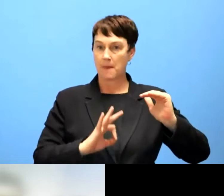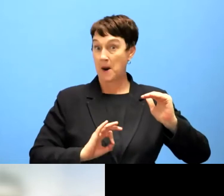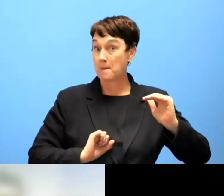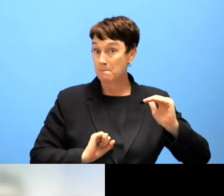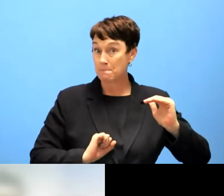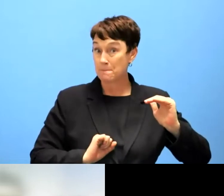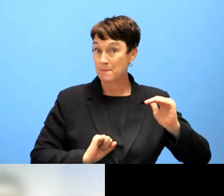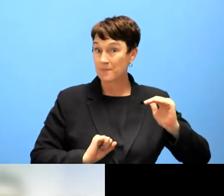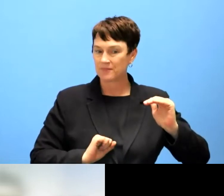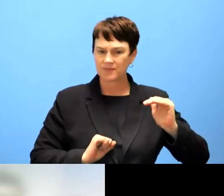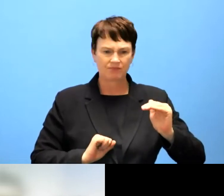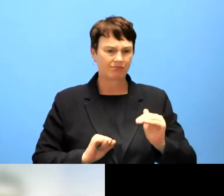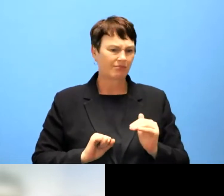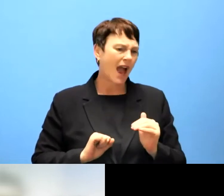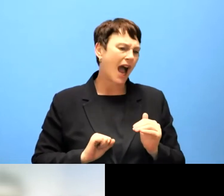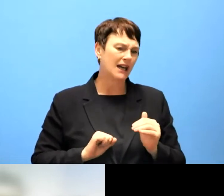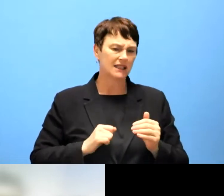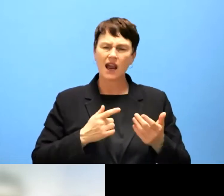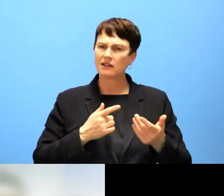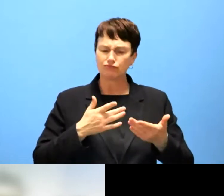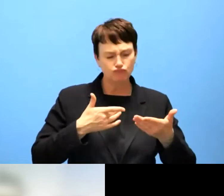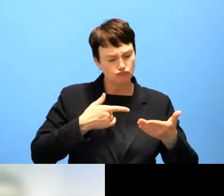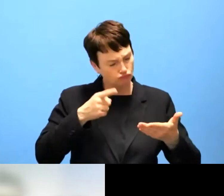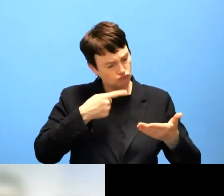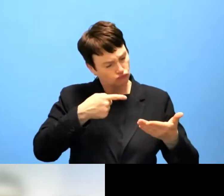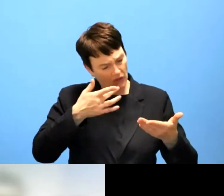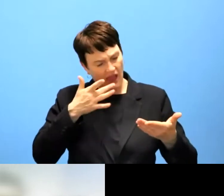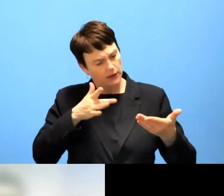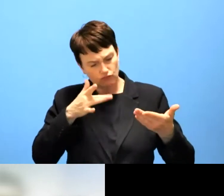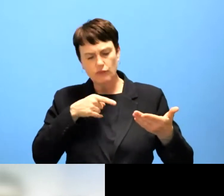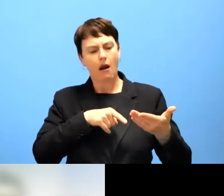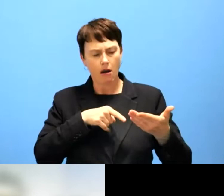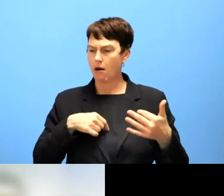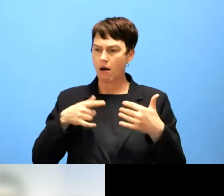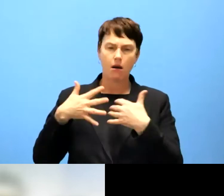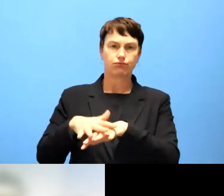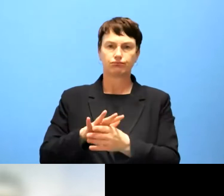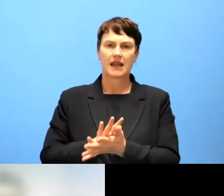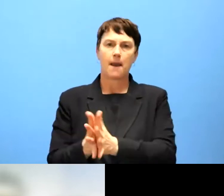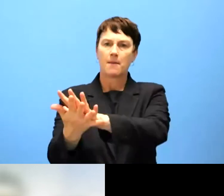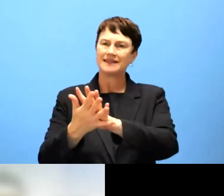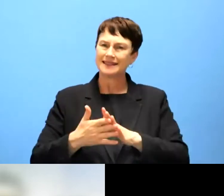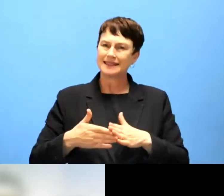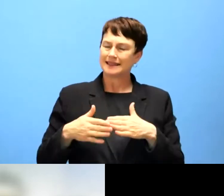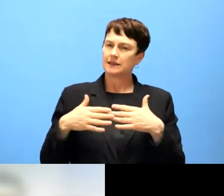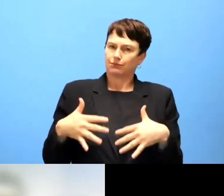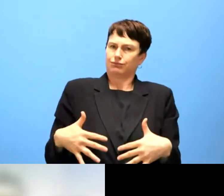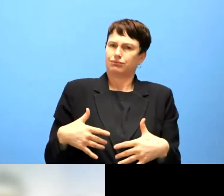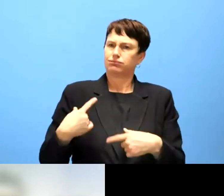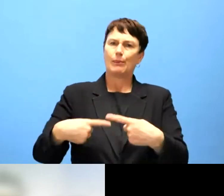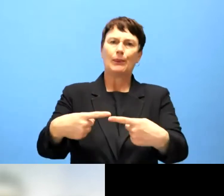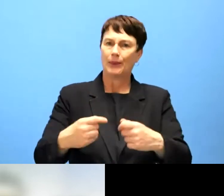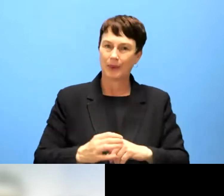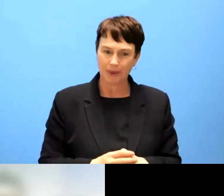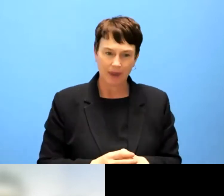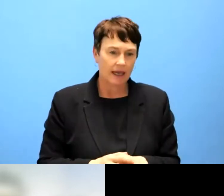issues in the field of physical access in the clause 8.2, where we have much more knowledge. And we have, of